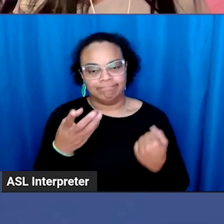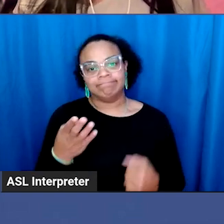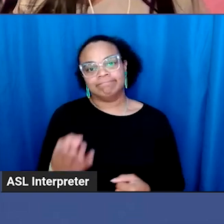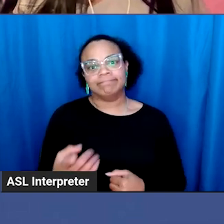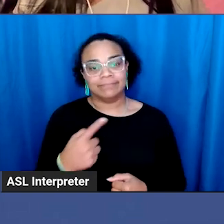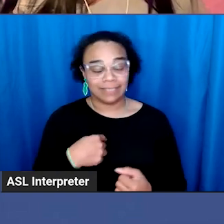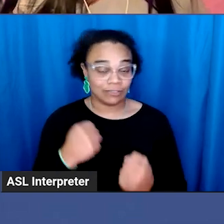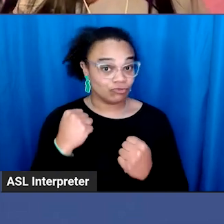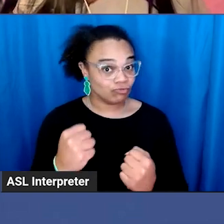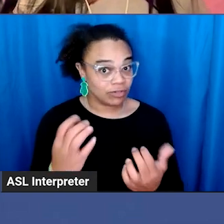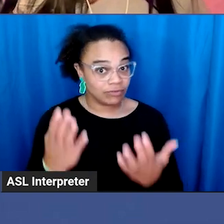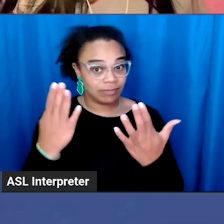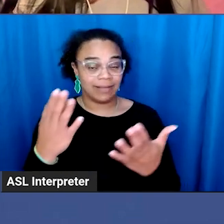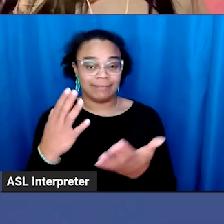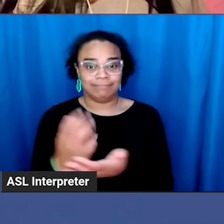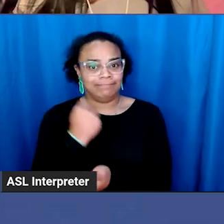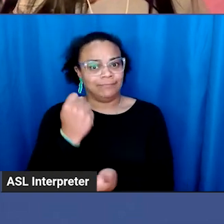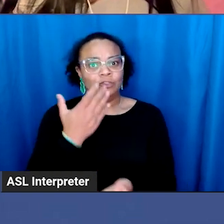good CPA